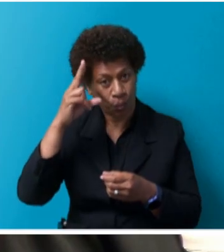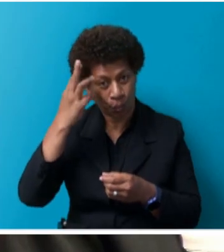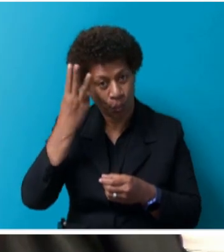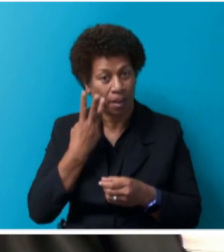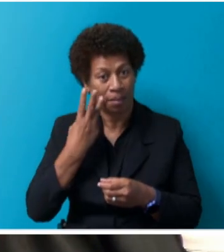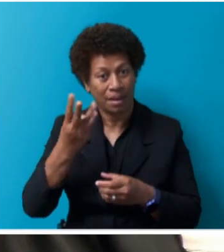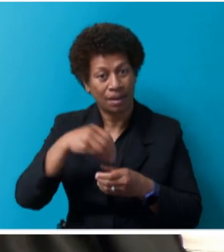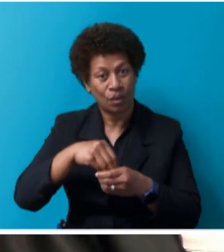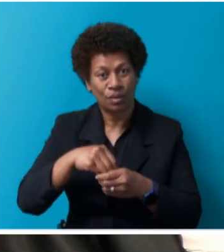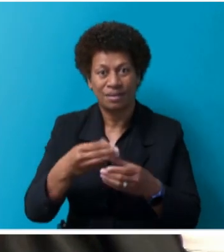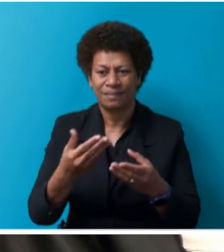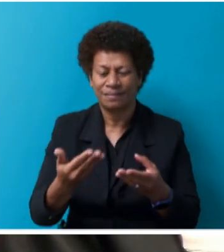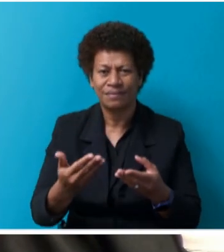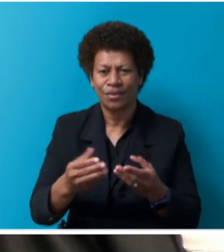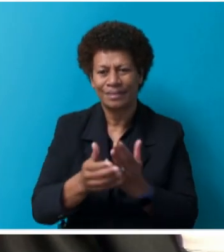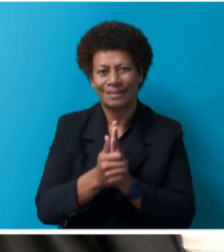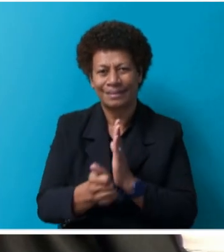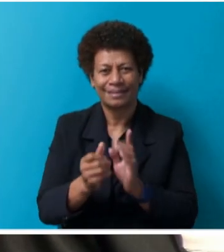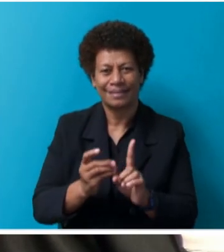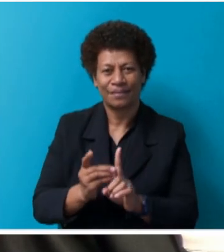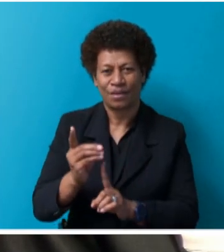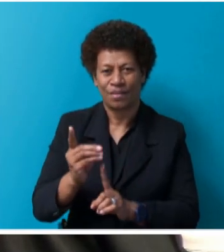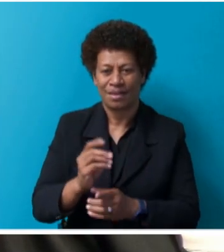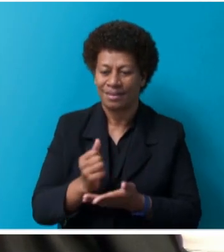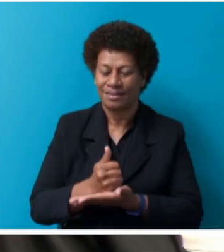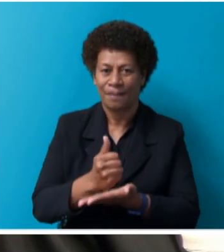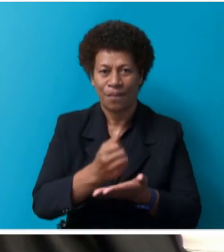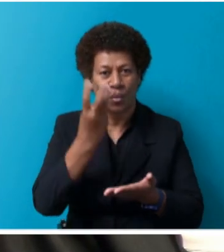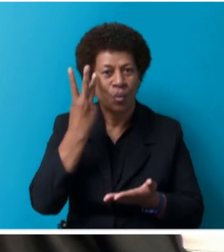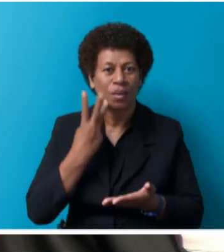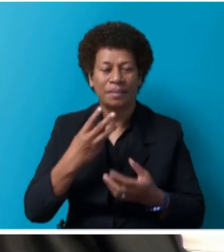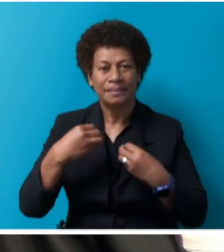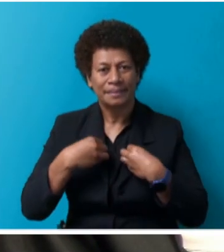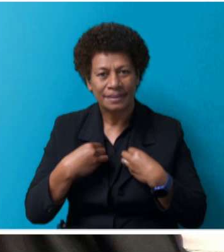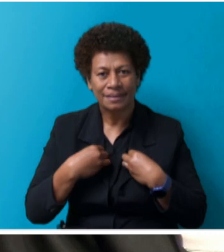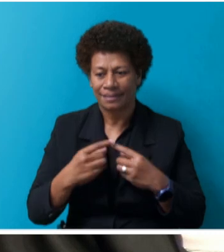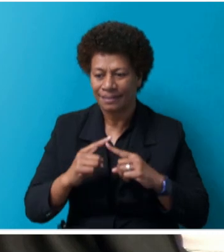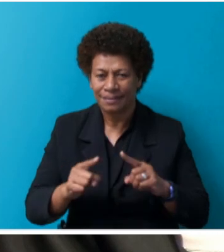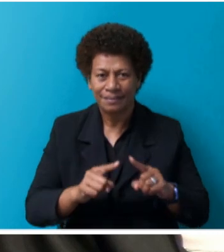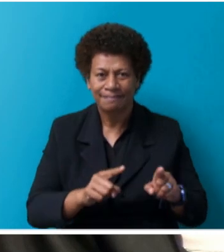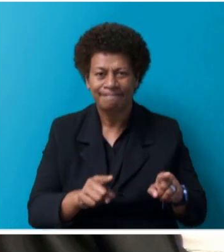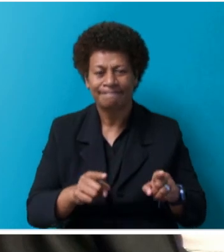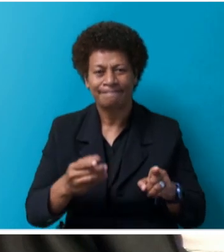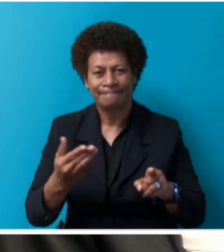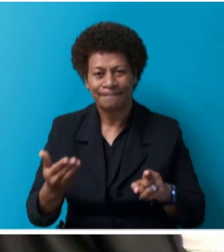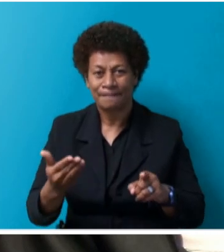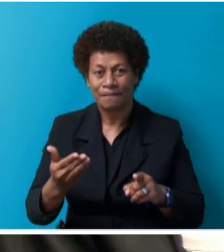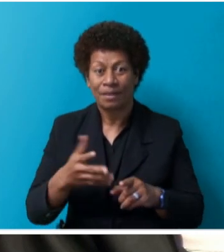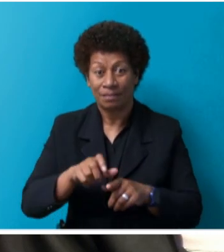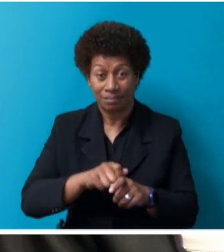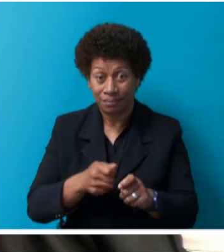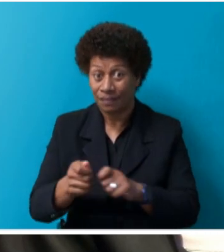employment pathways and skills development, supporting women in business and entrepreneurship, enhancing women's greater